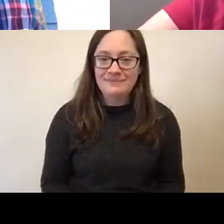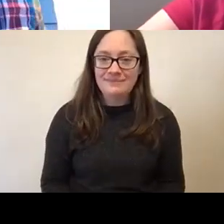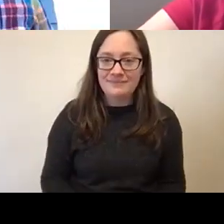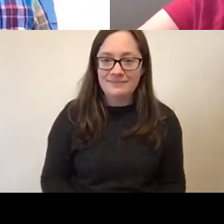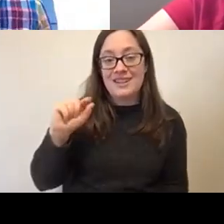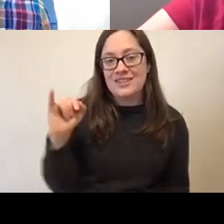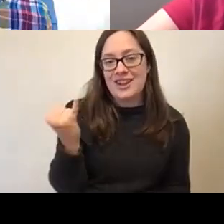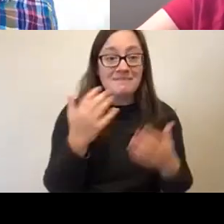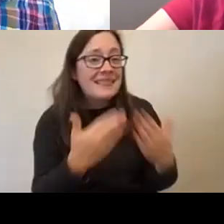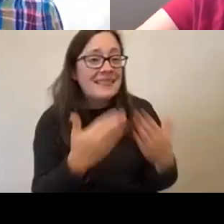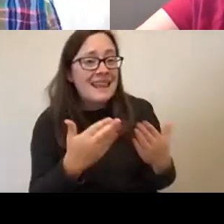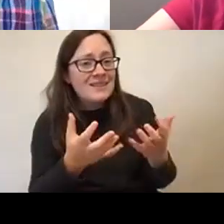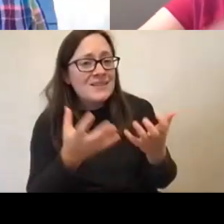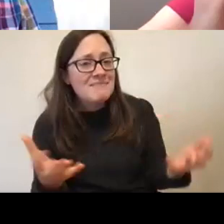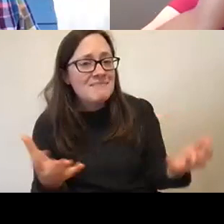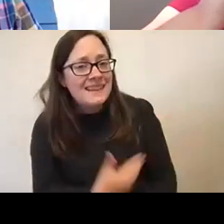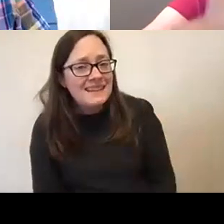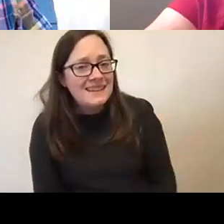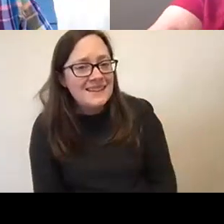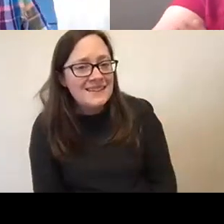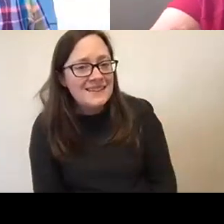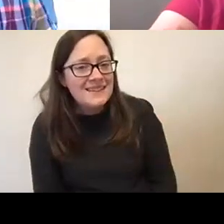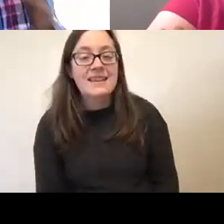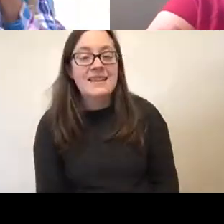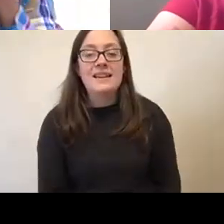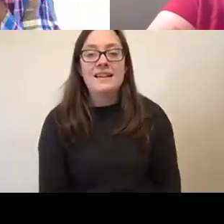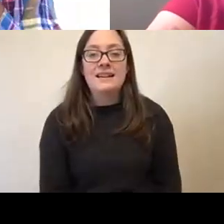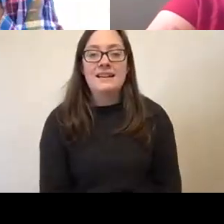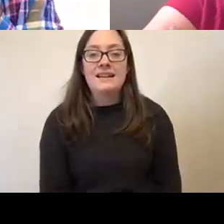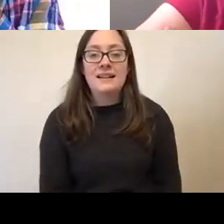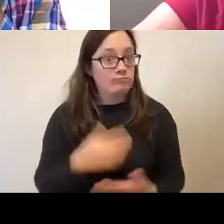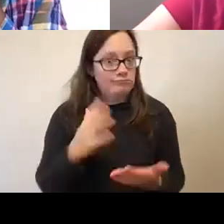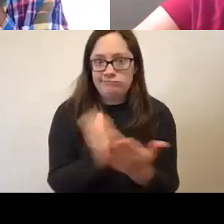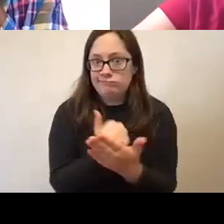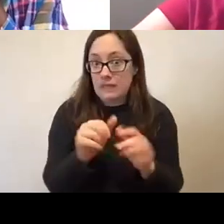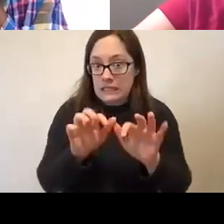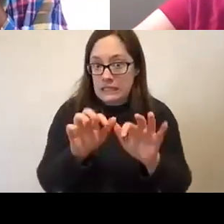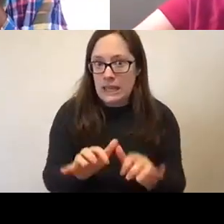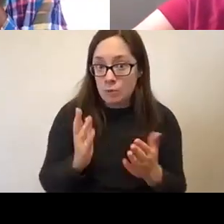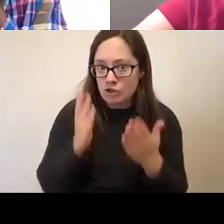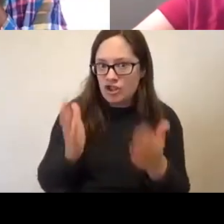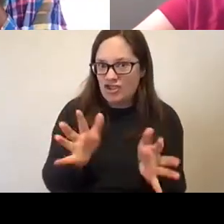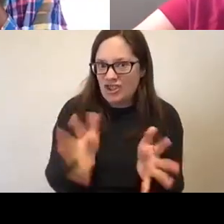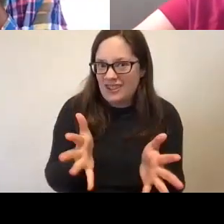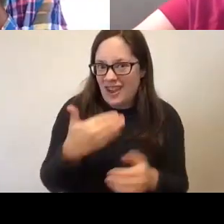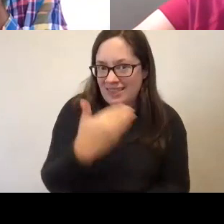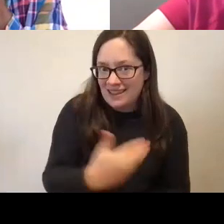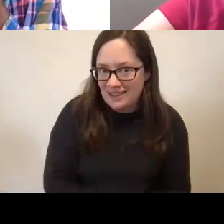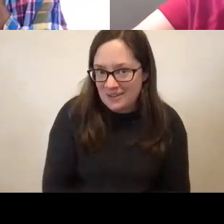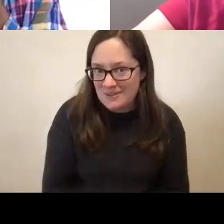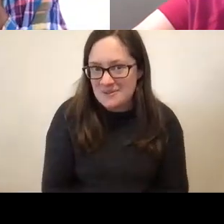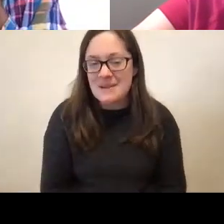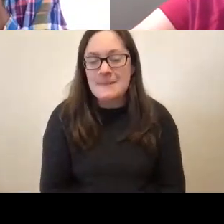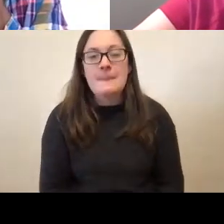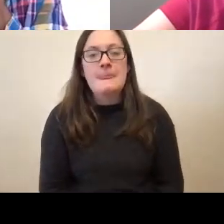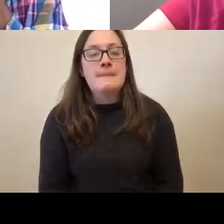Thank you so much. And if you could also, type some of those suggestions, but just to